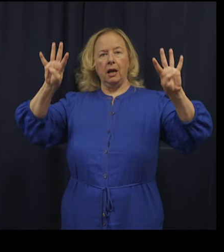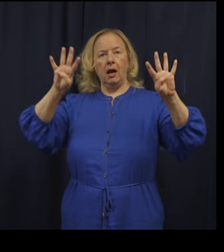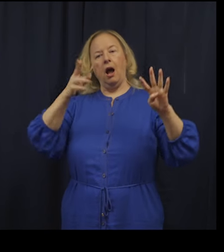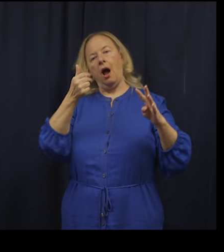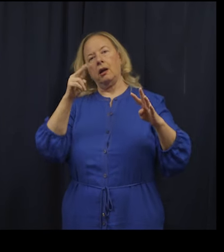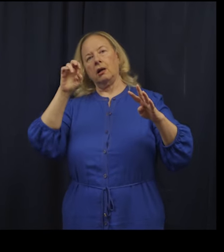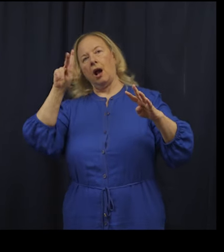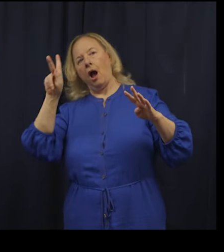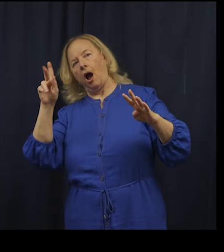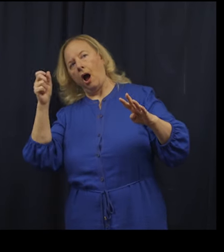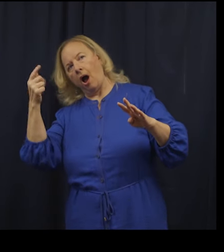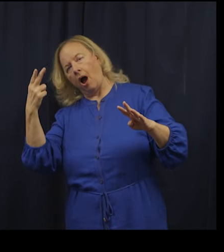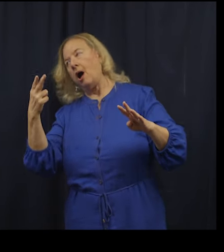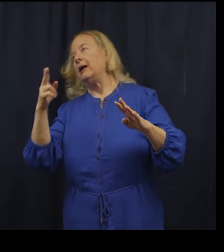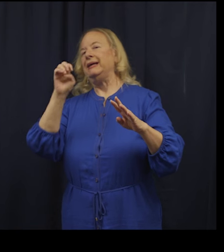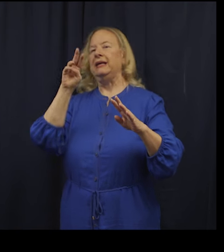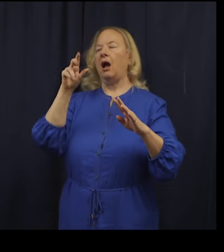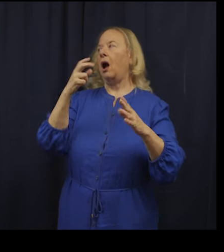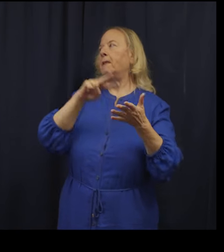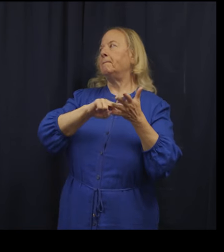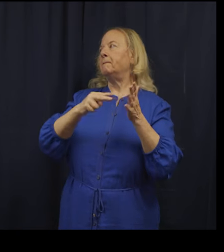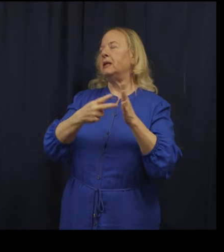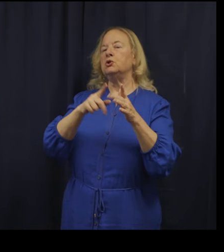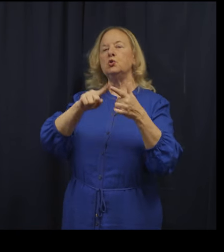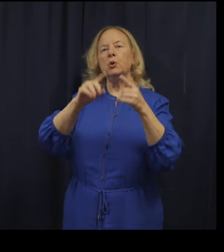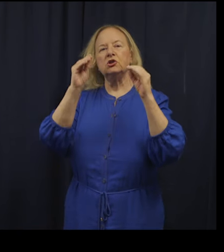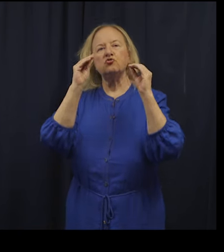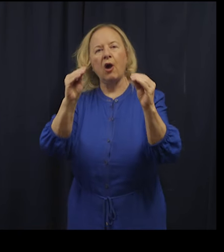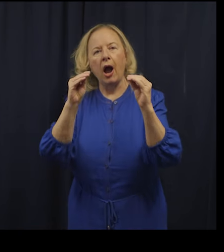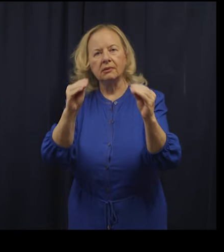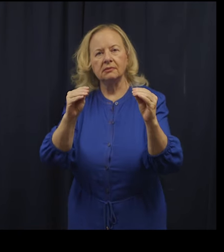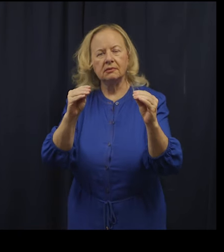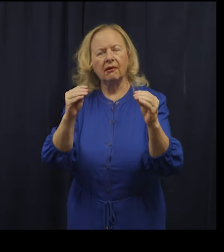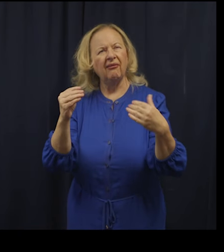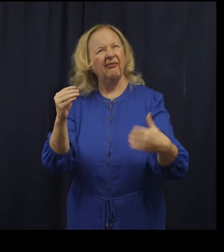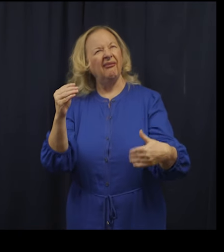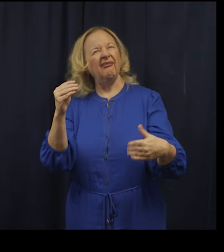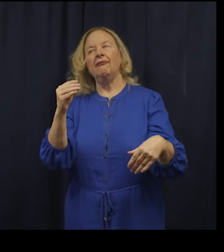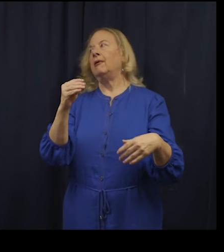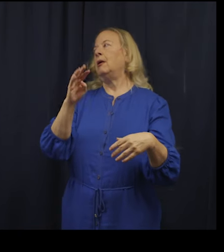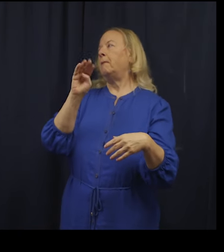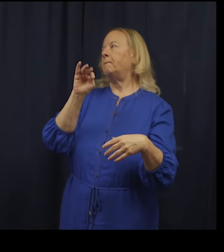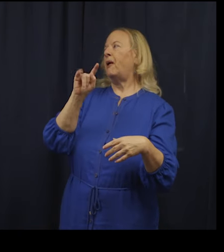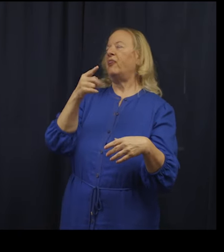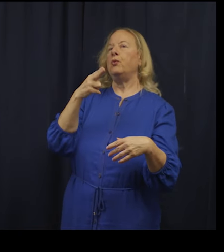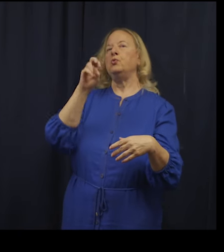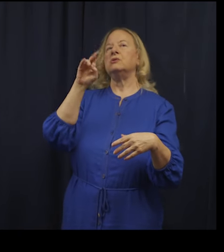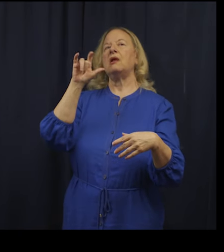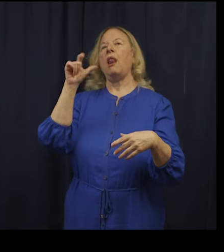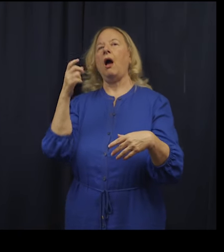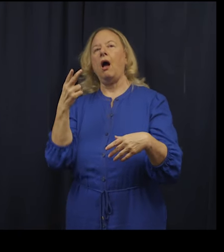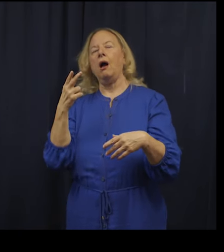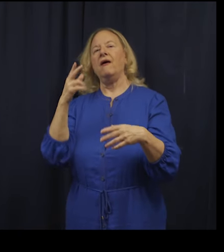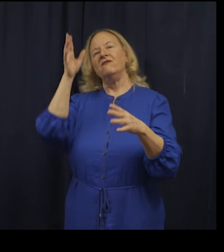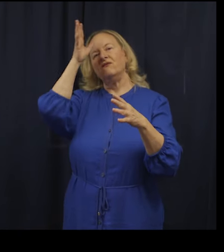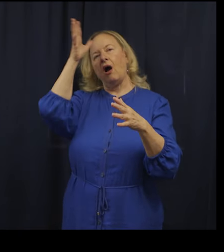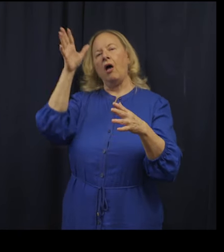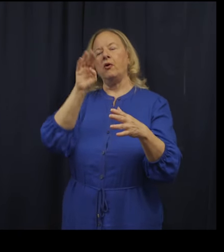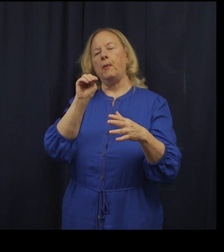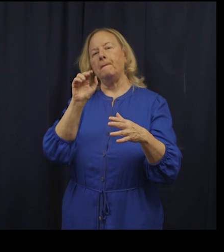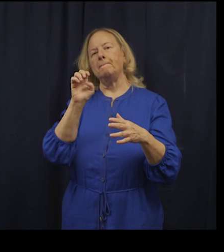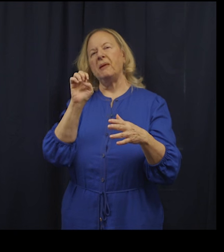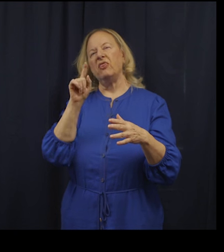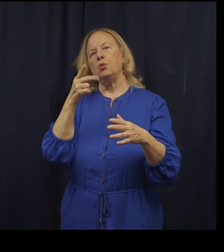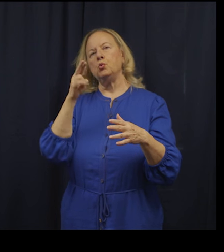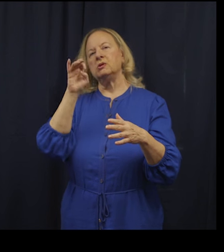Enoch and Hanukkah, and Enoch means to instruct. Well, how about Methuselah? He was the father of